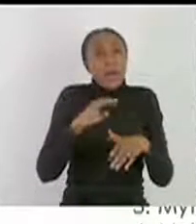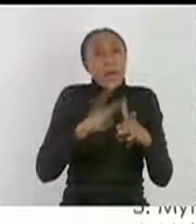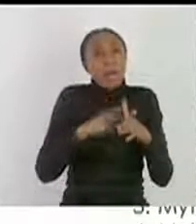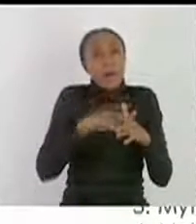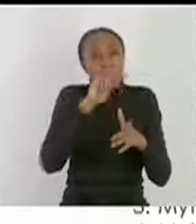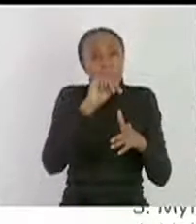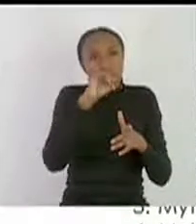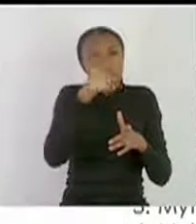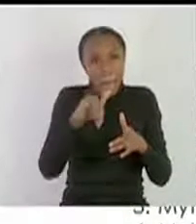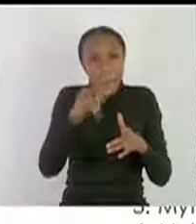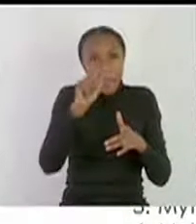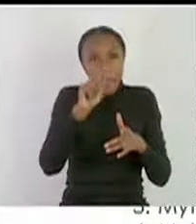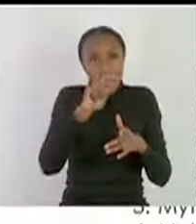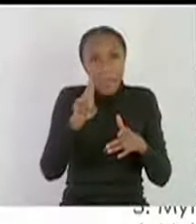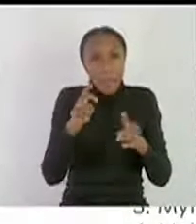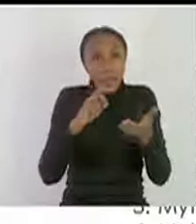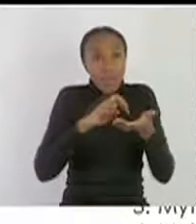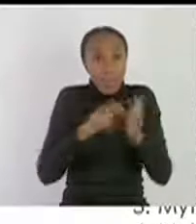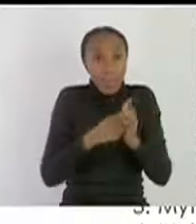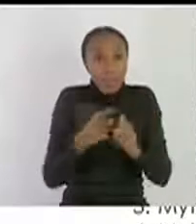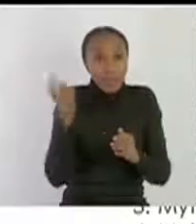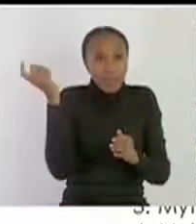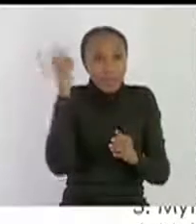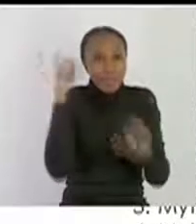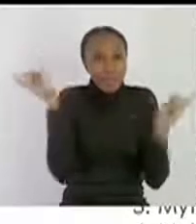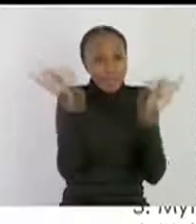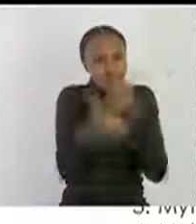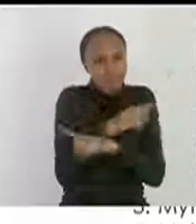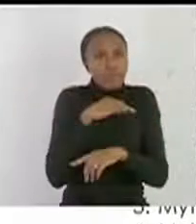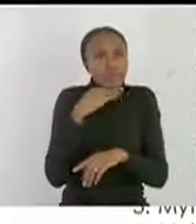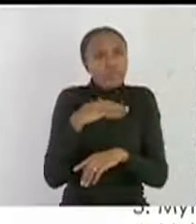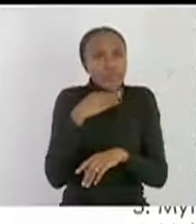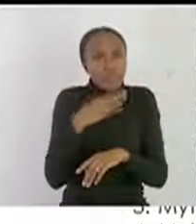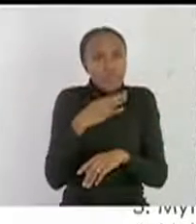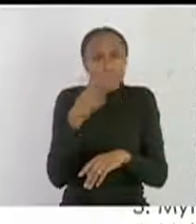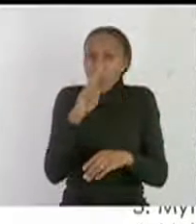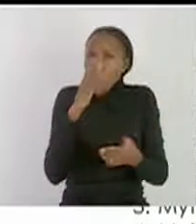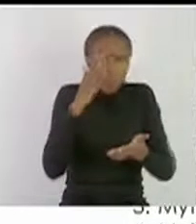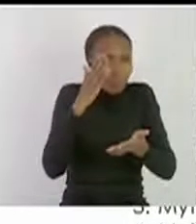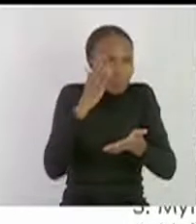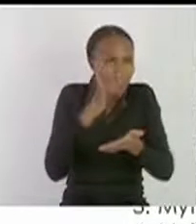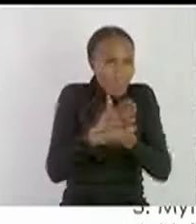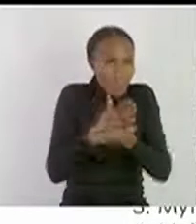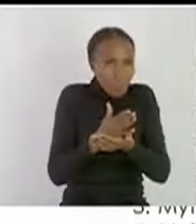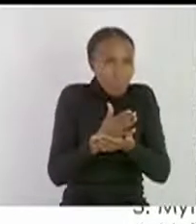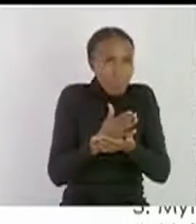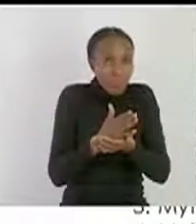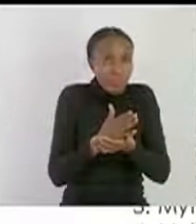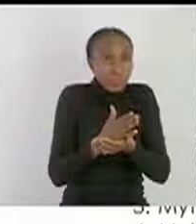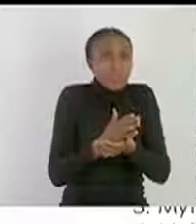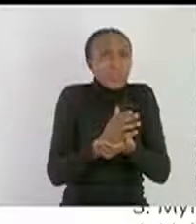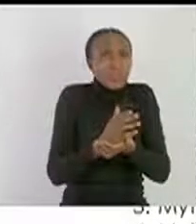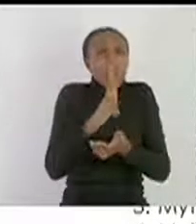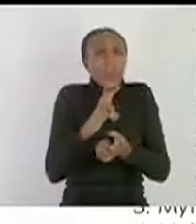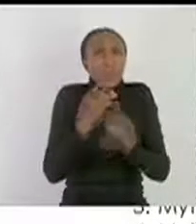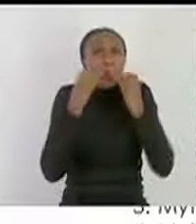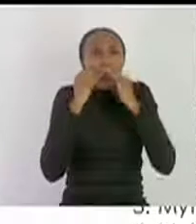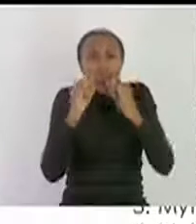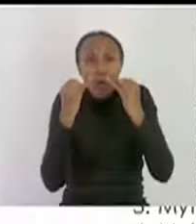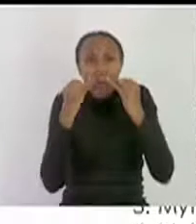misconception about HIV and AIDS, or information or wrong information which is mistaken for